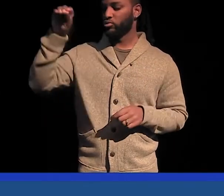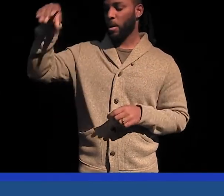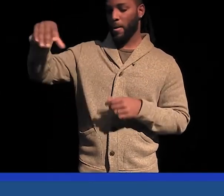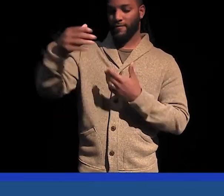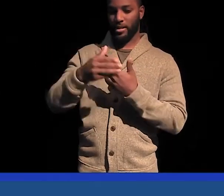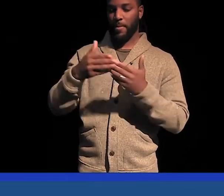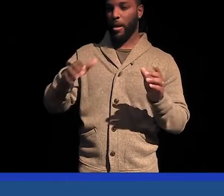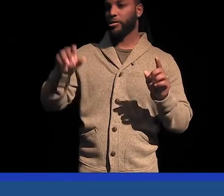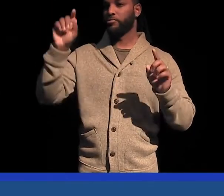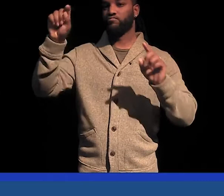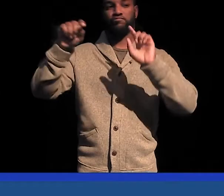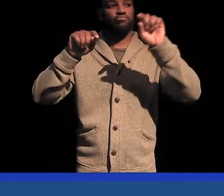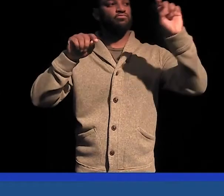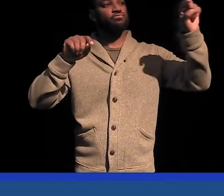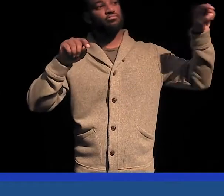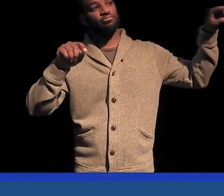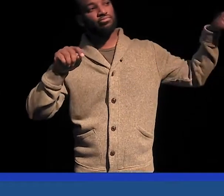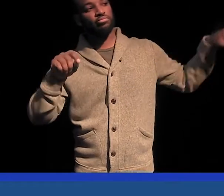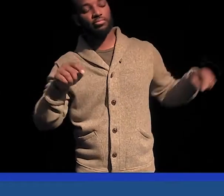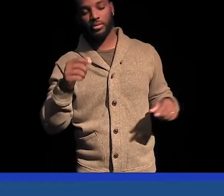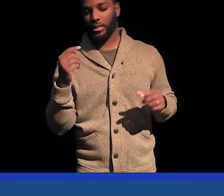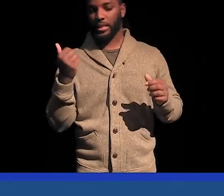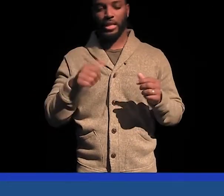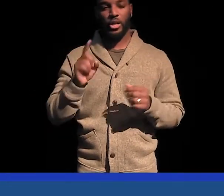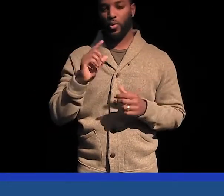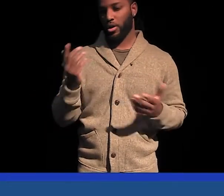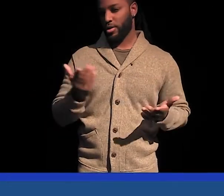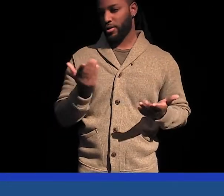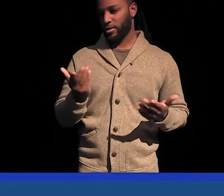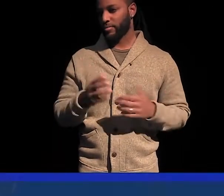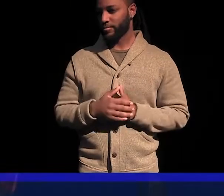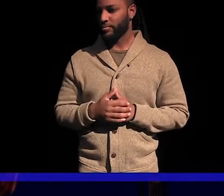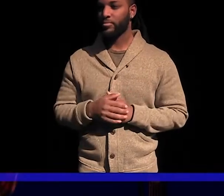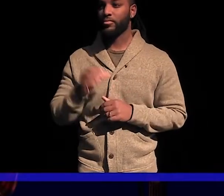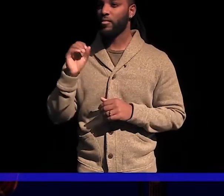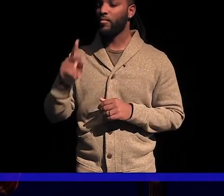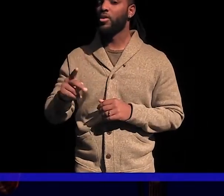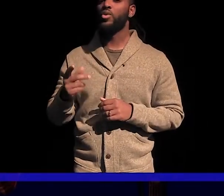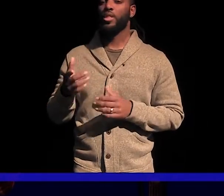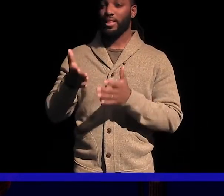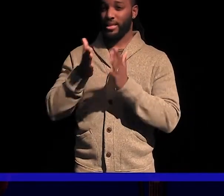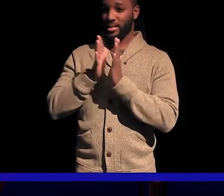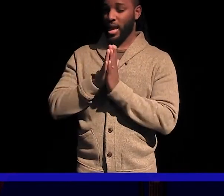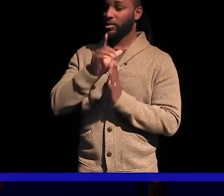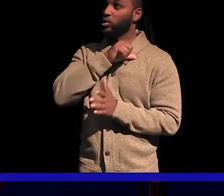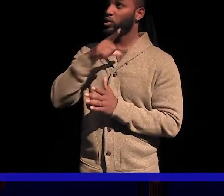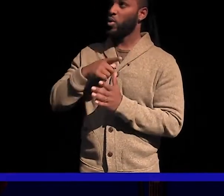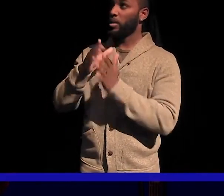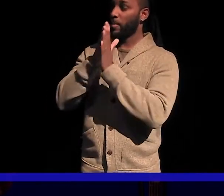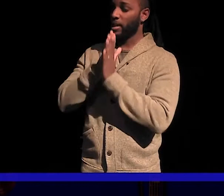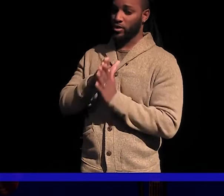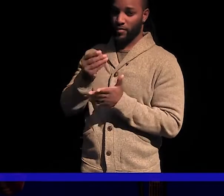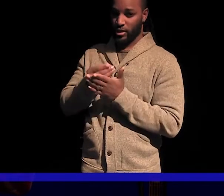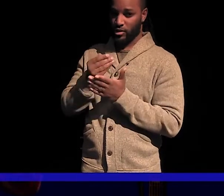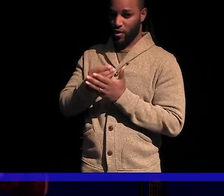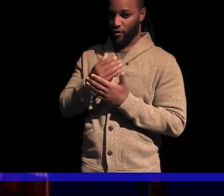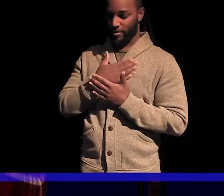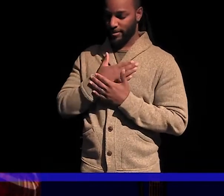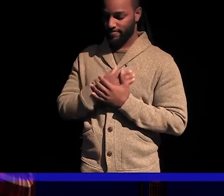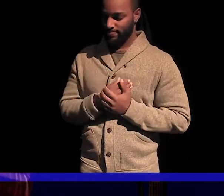located all over this campus in our info areas. All right, let's ask the Lord's blessing over this offering, shall